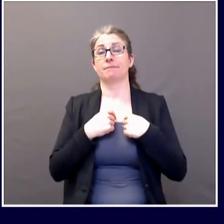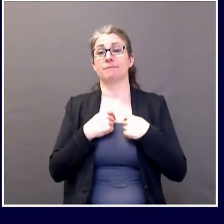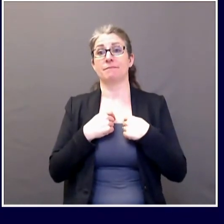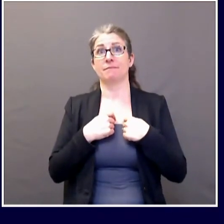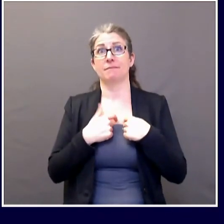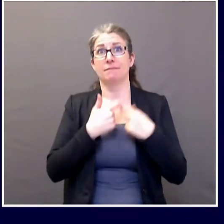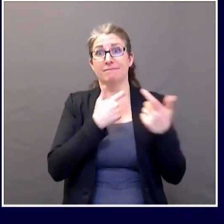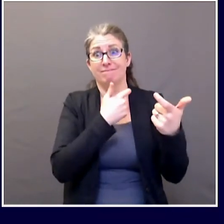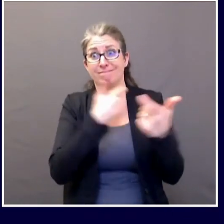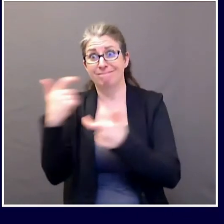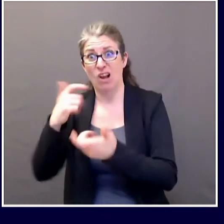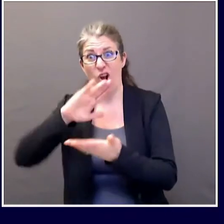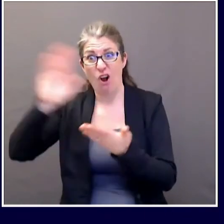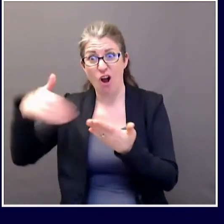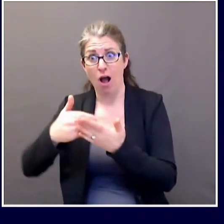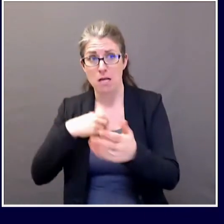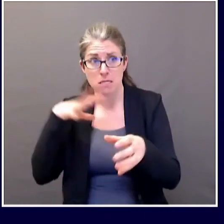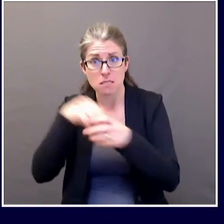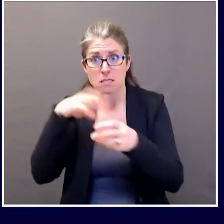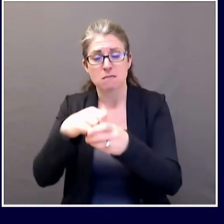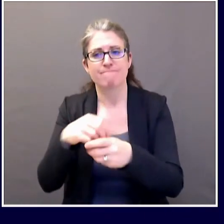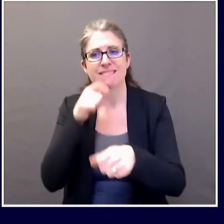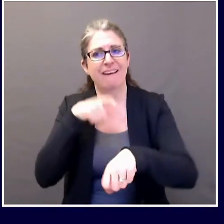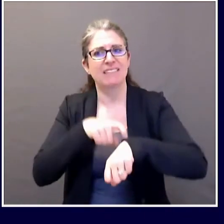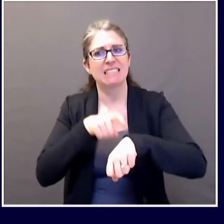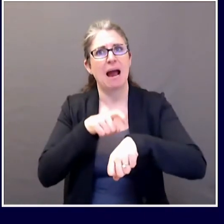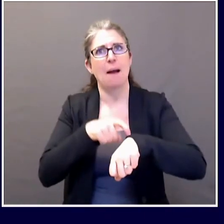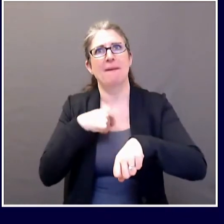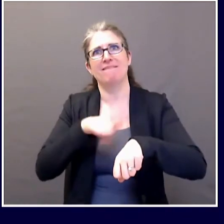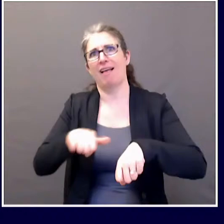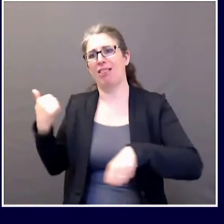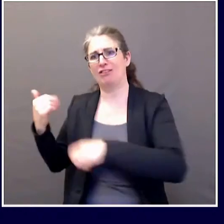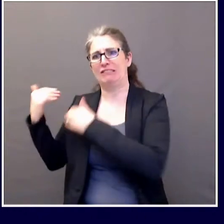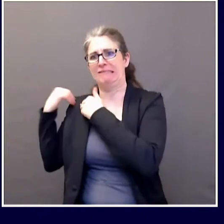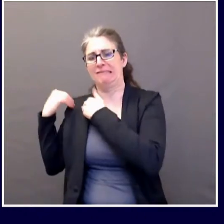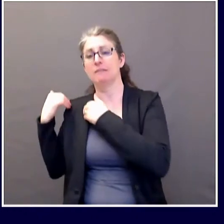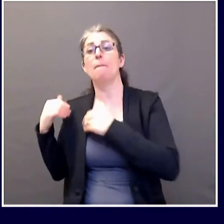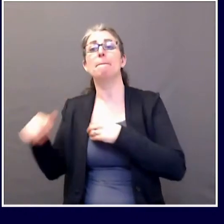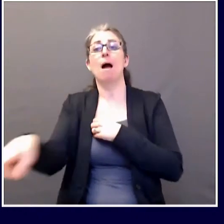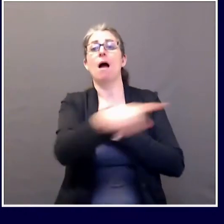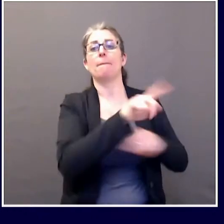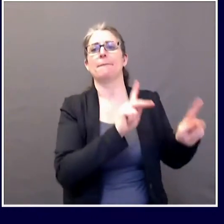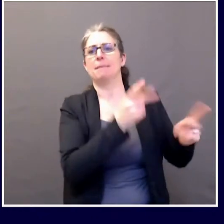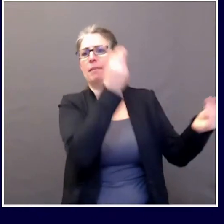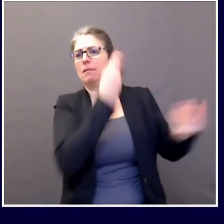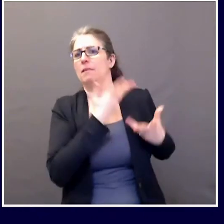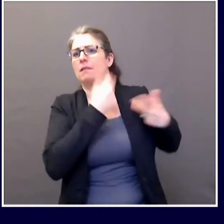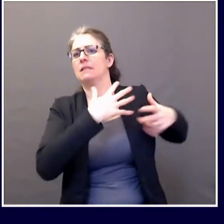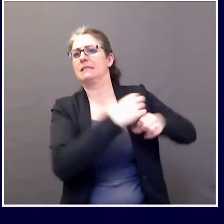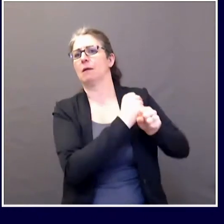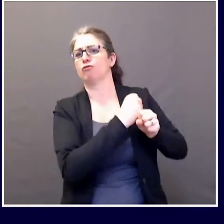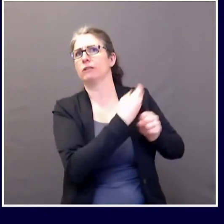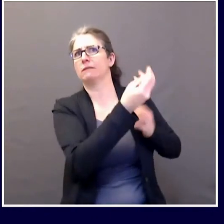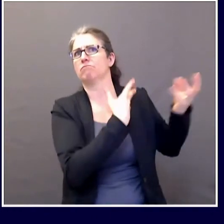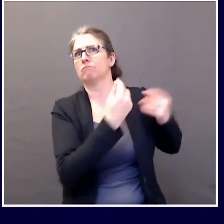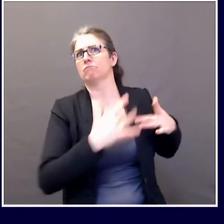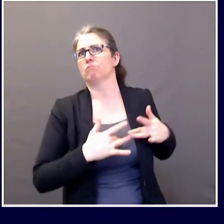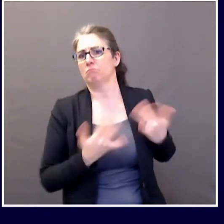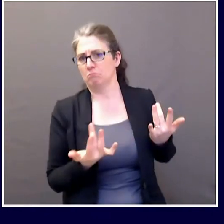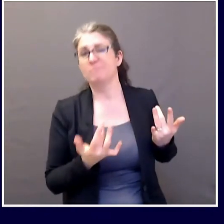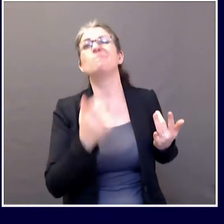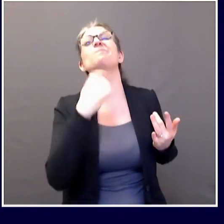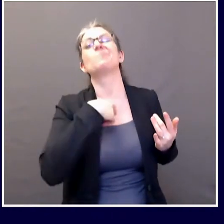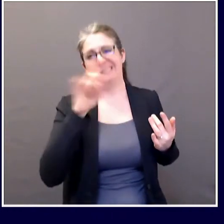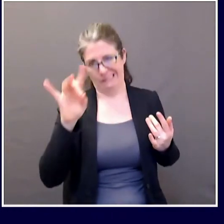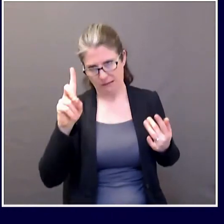legislation addresses some of the obstacles and hurdles that we see potentially on the horizon. For example, around things like